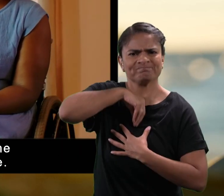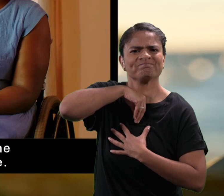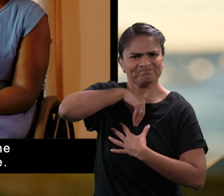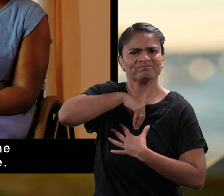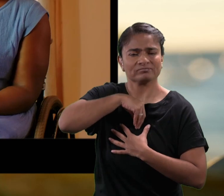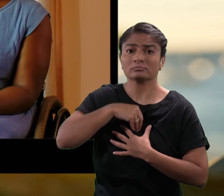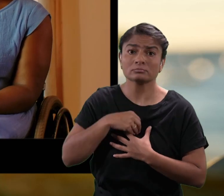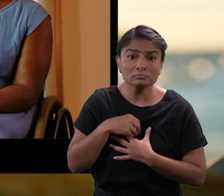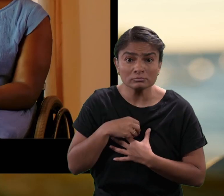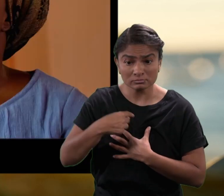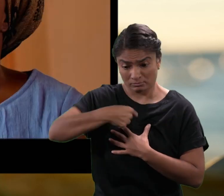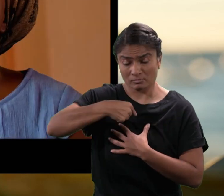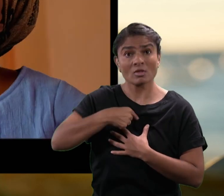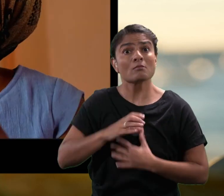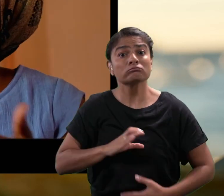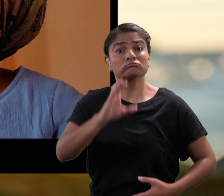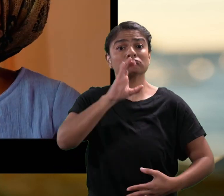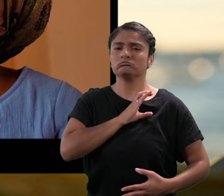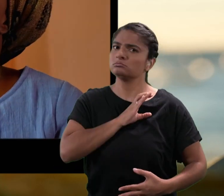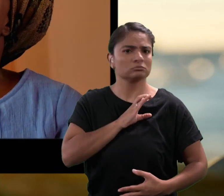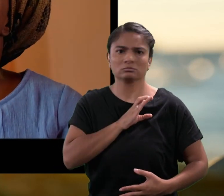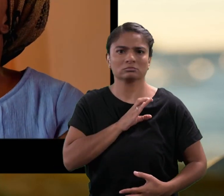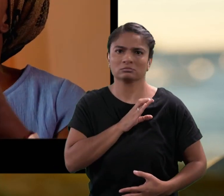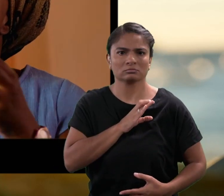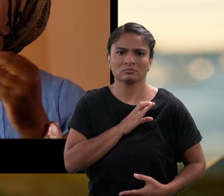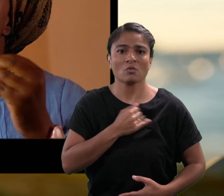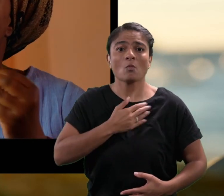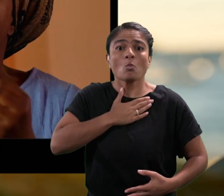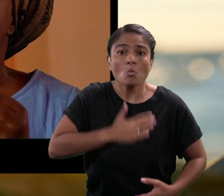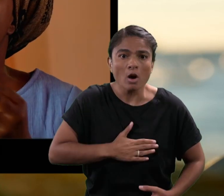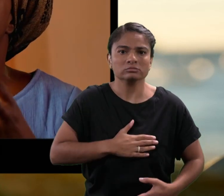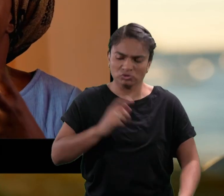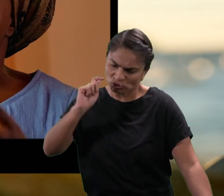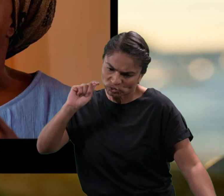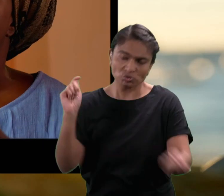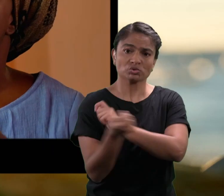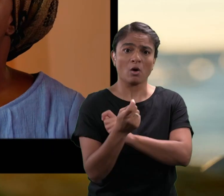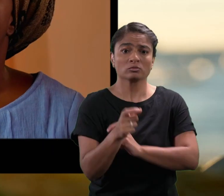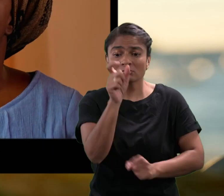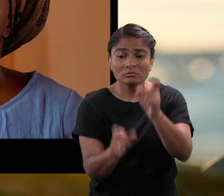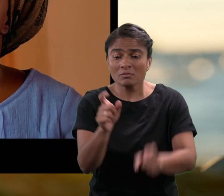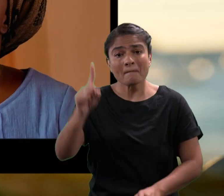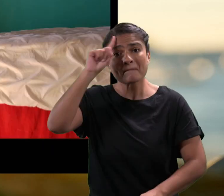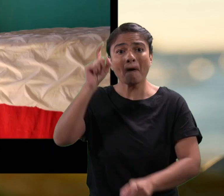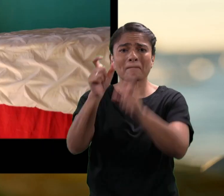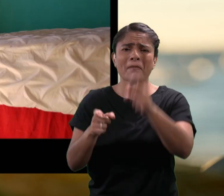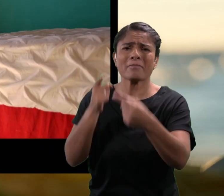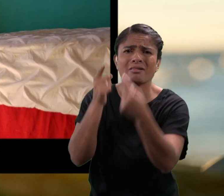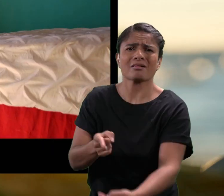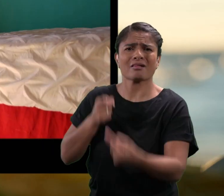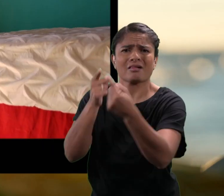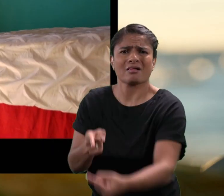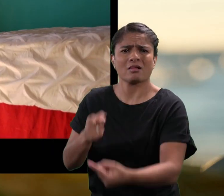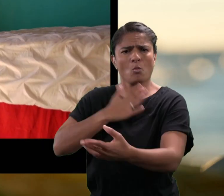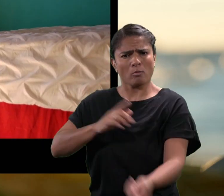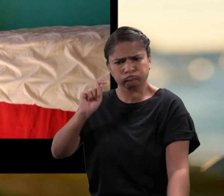usithatha isibindi. So it's not about uba nesibindi, it's about like ndifuna nyani kube khona umehluko man, so that